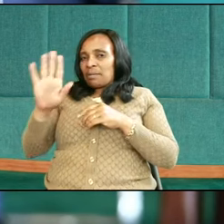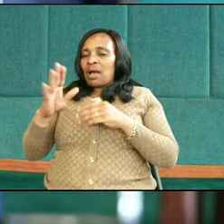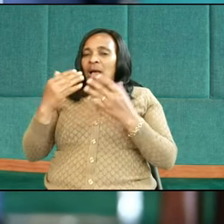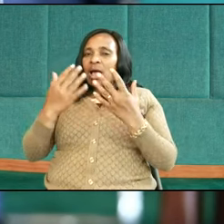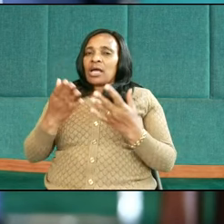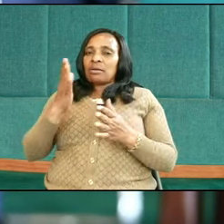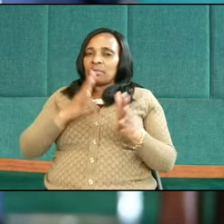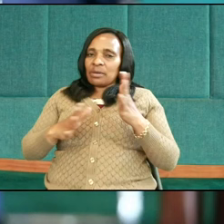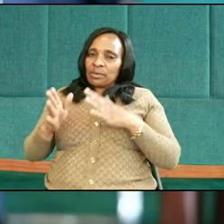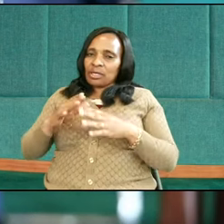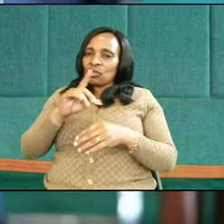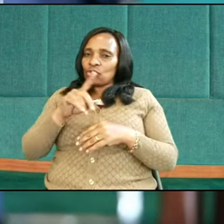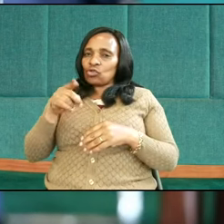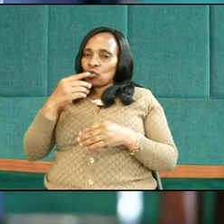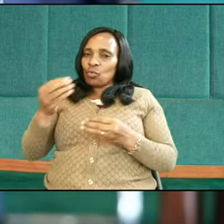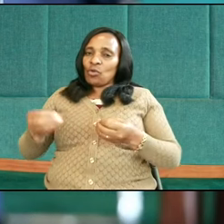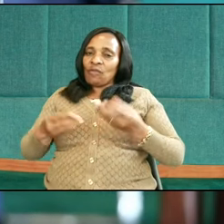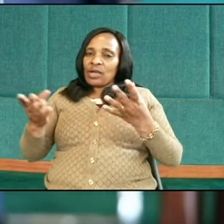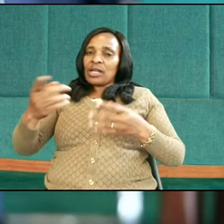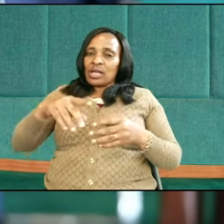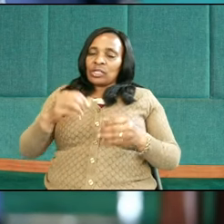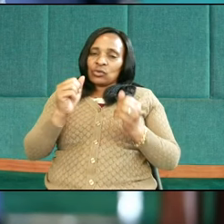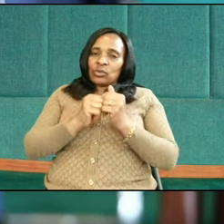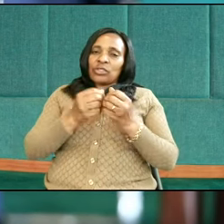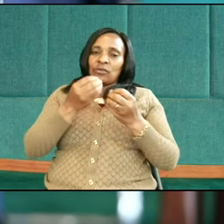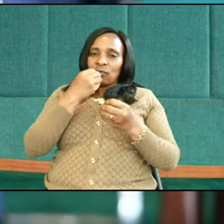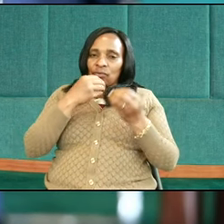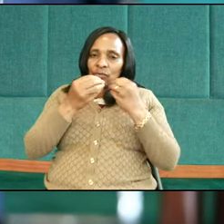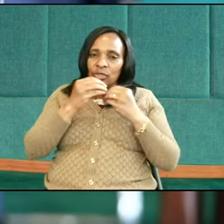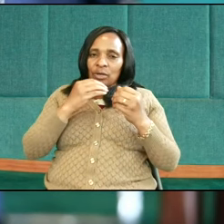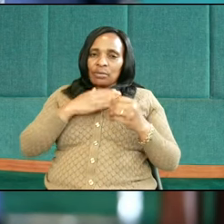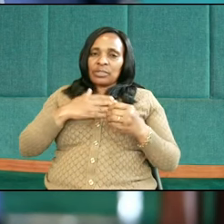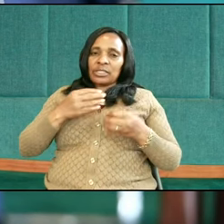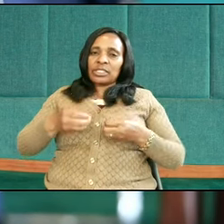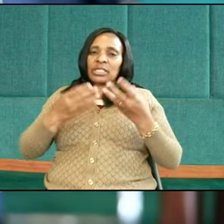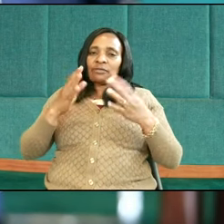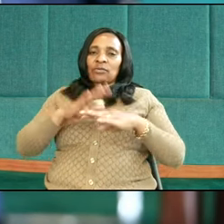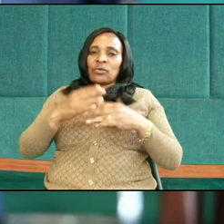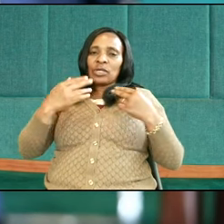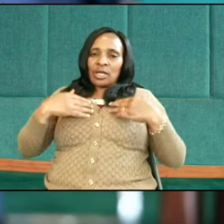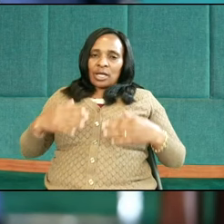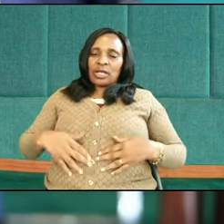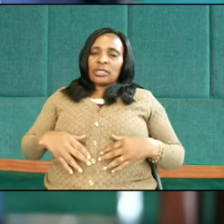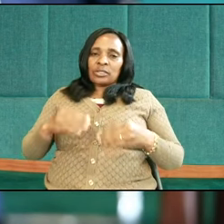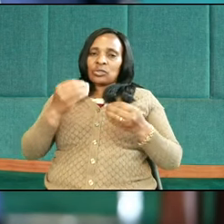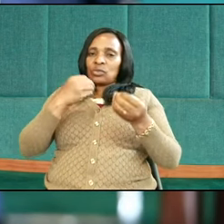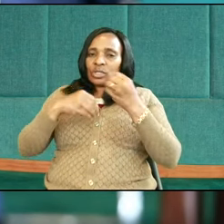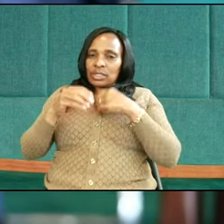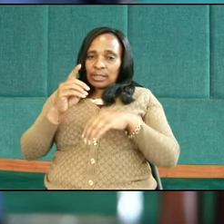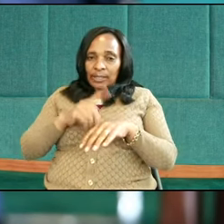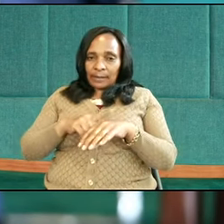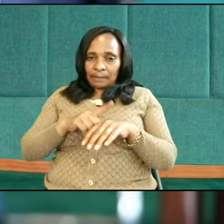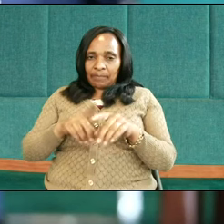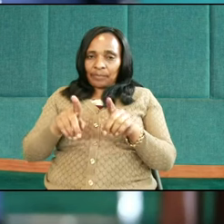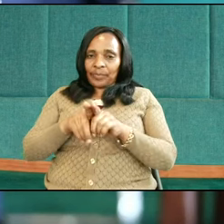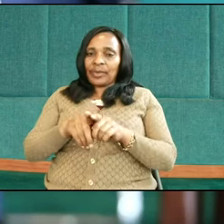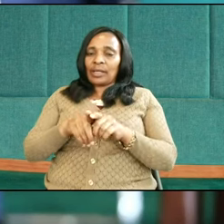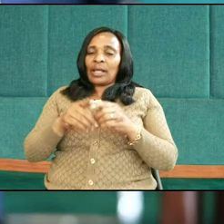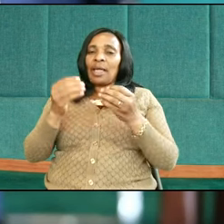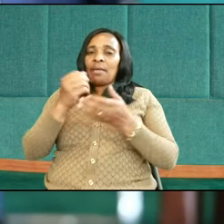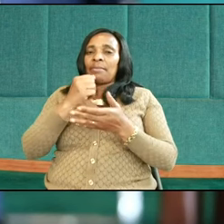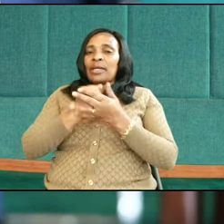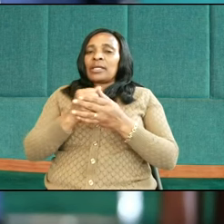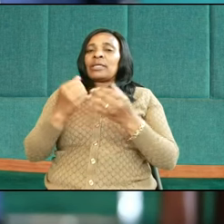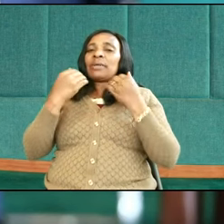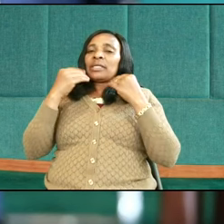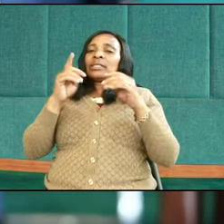that prepared it and those who have provided us with the food. And please give us good health as we eat. Amen. At bedtime, Jennifer